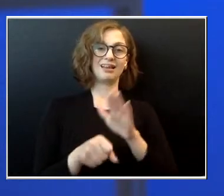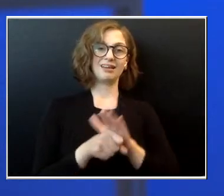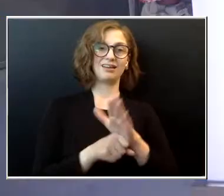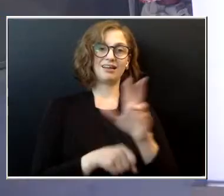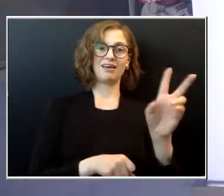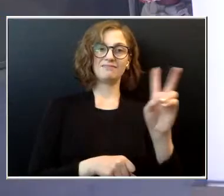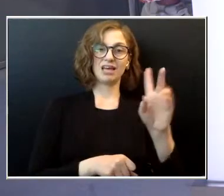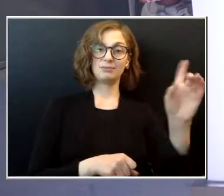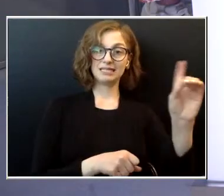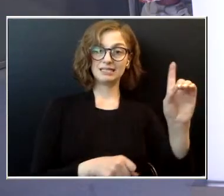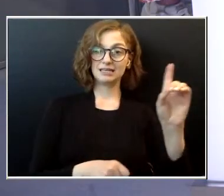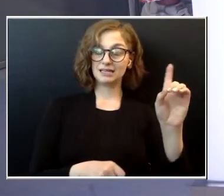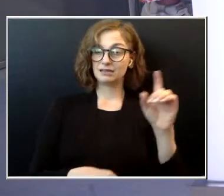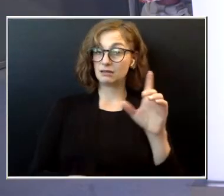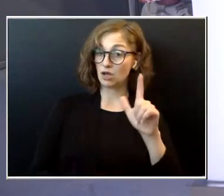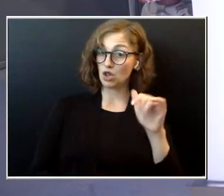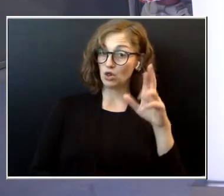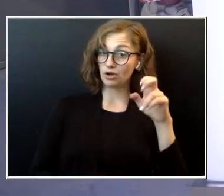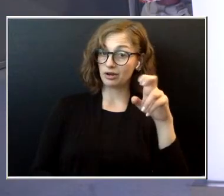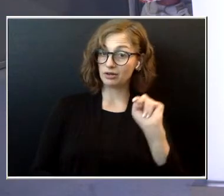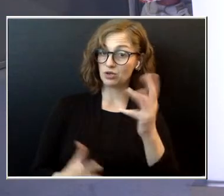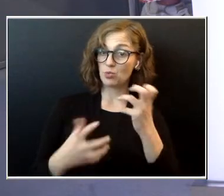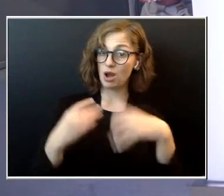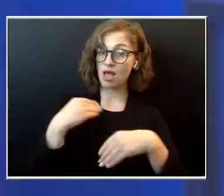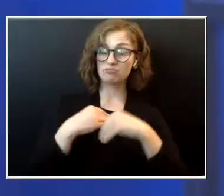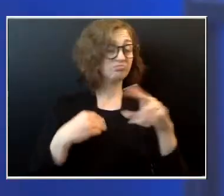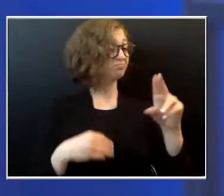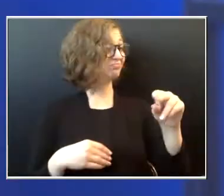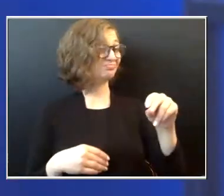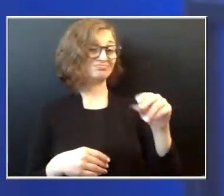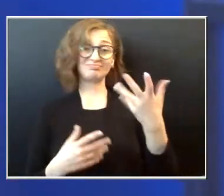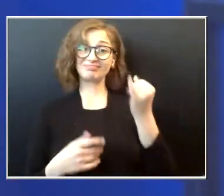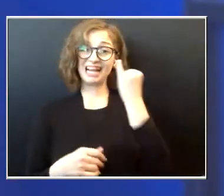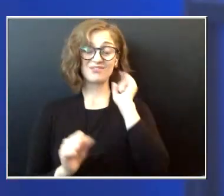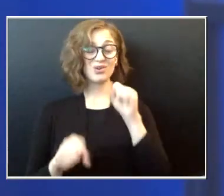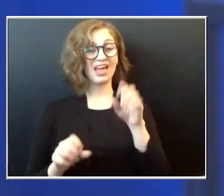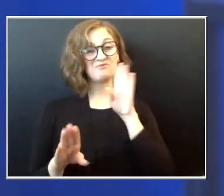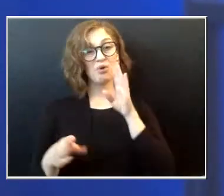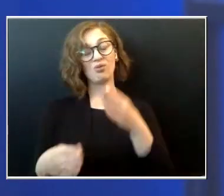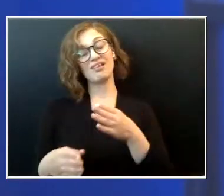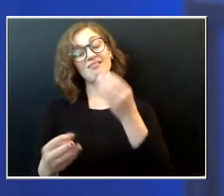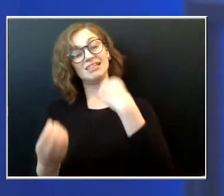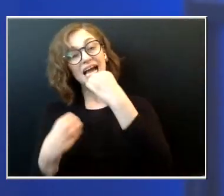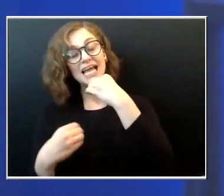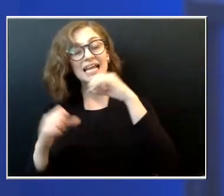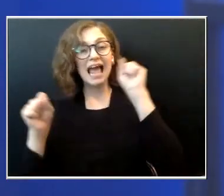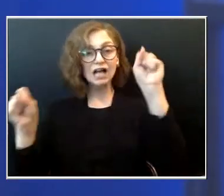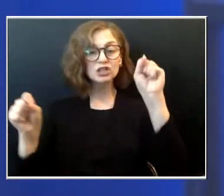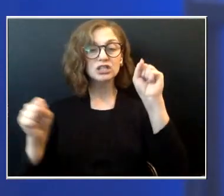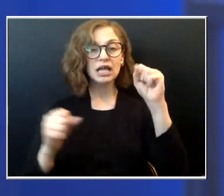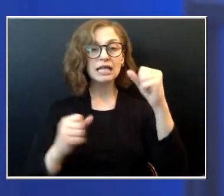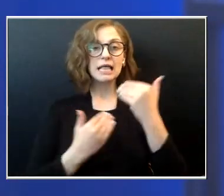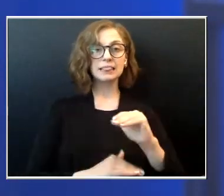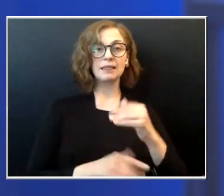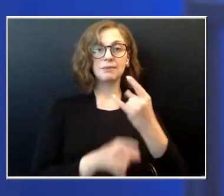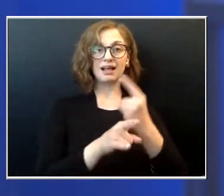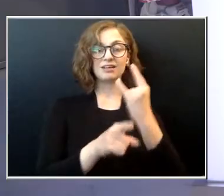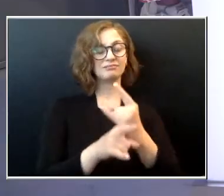anything you want to add? Nope. I think if you can focus on diet, exercise, and limiting alcohol, you'll be off to a really good